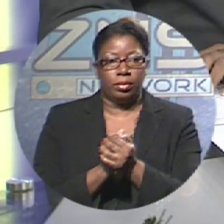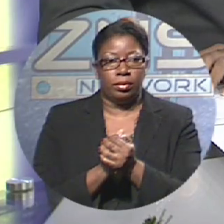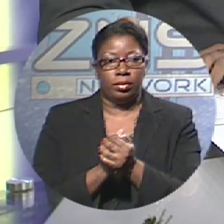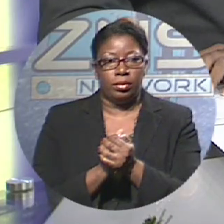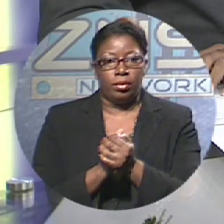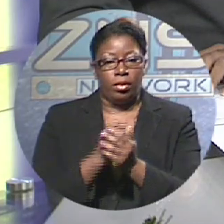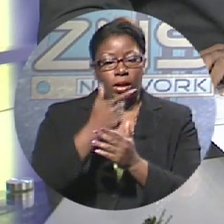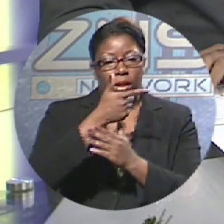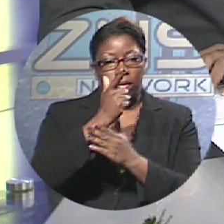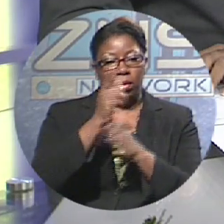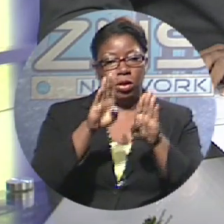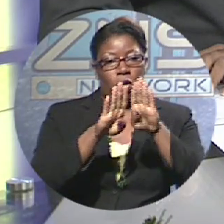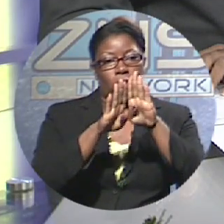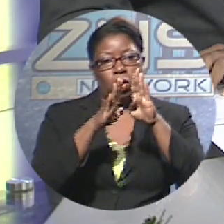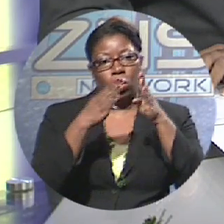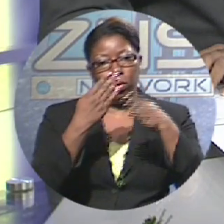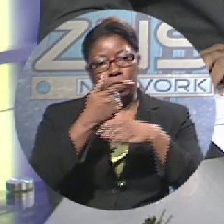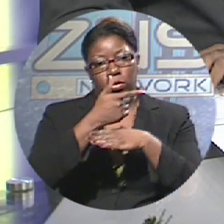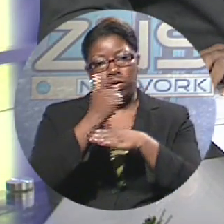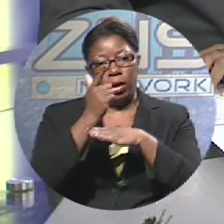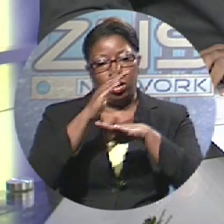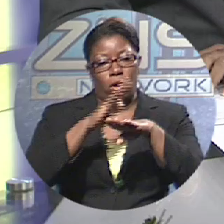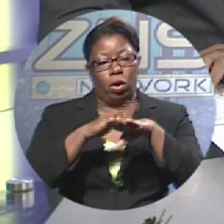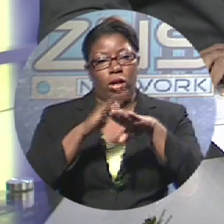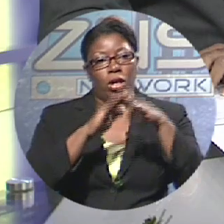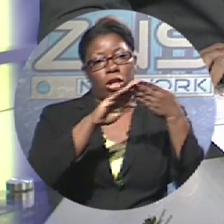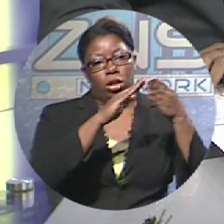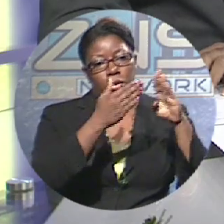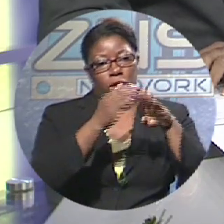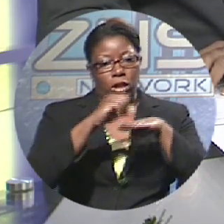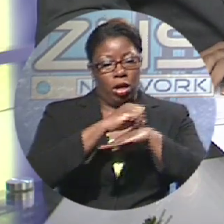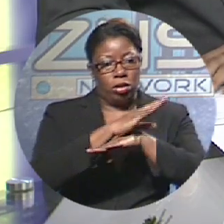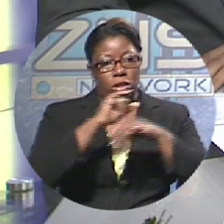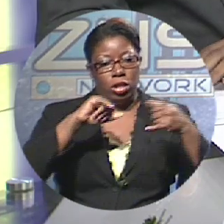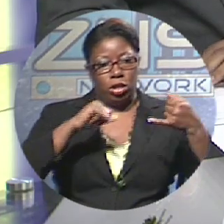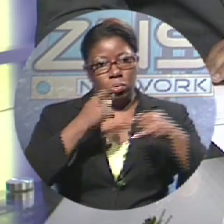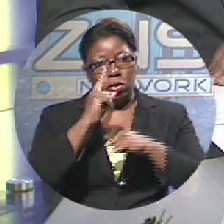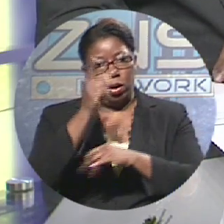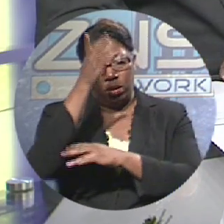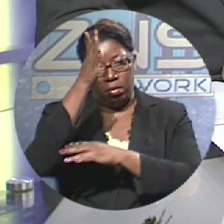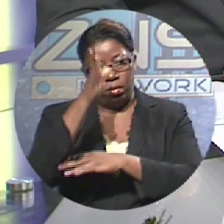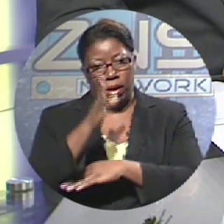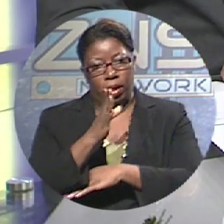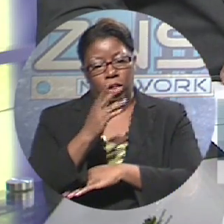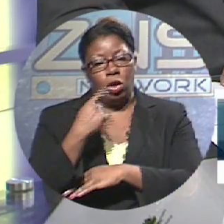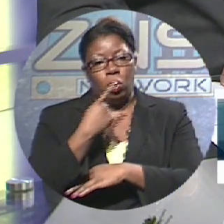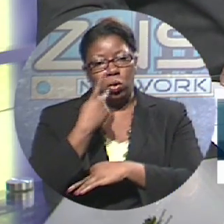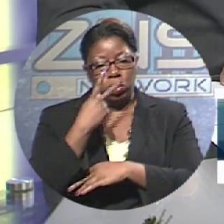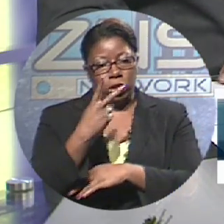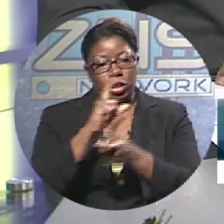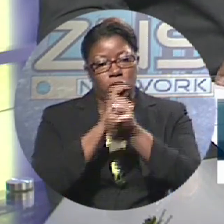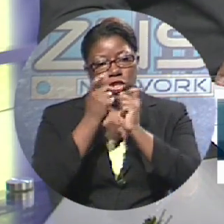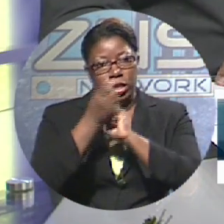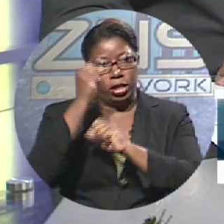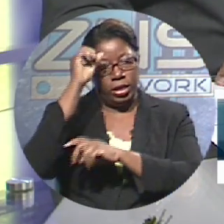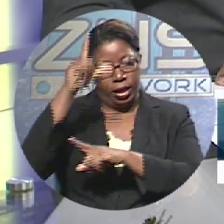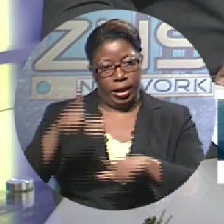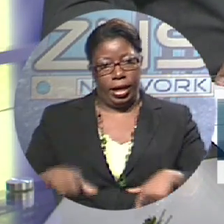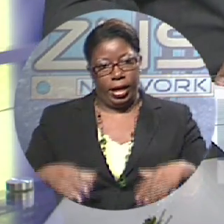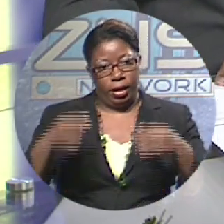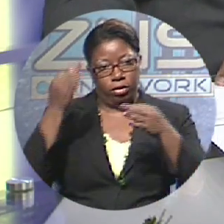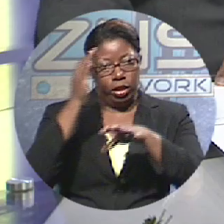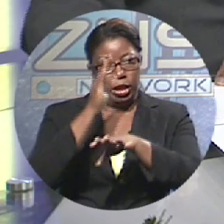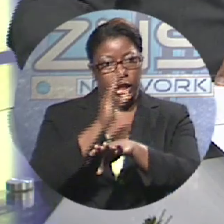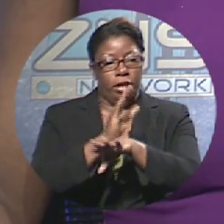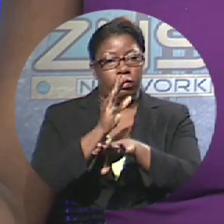A gunman opens fire on a community counseling center, injuring one man looking to change his life. Good evening, I'm Andrew Knowles. And Kish